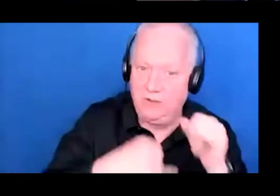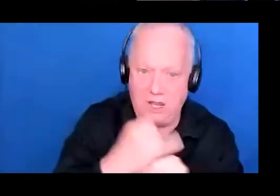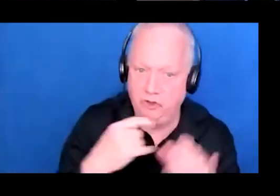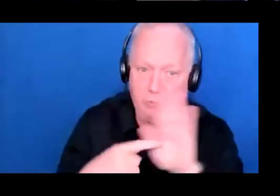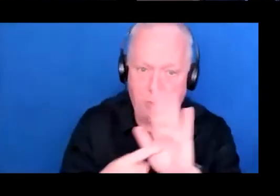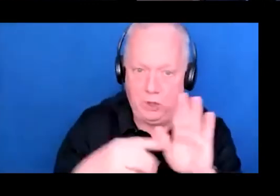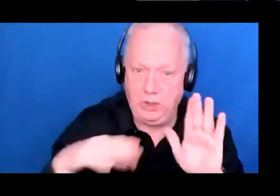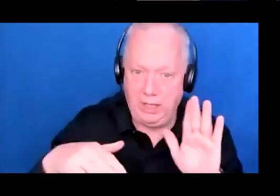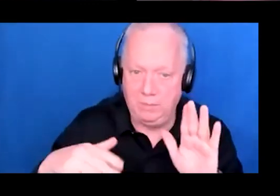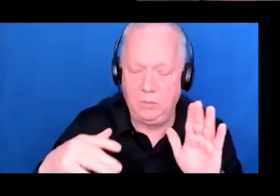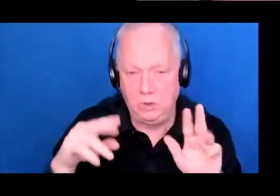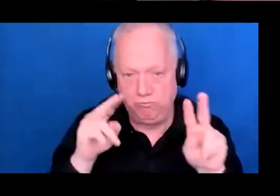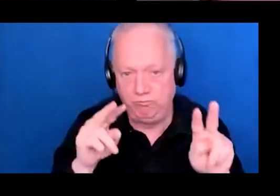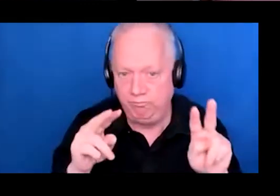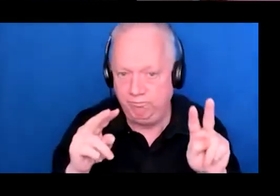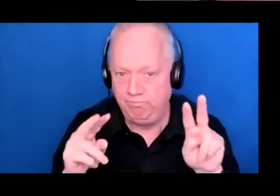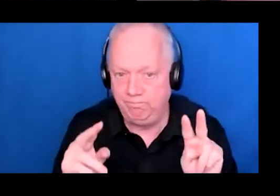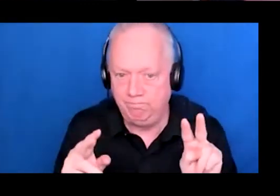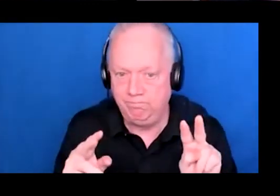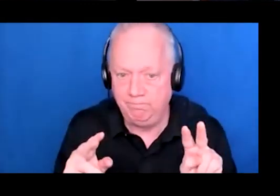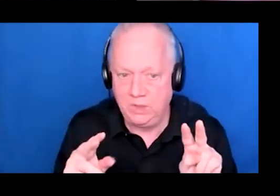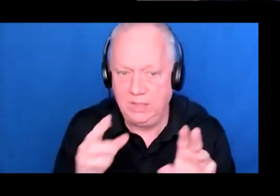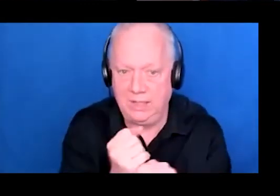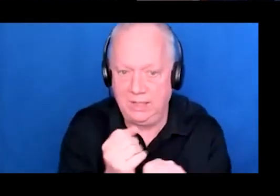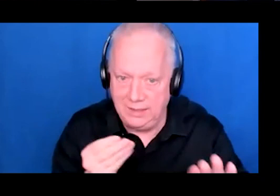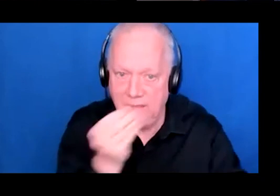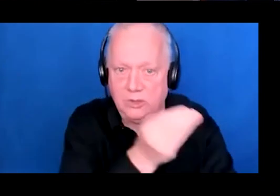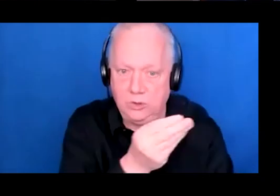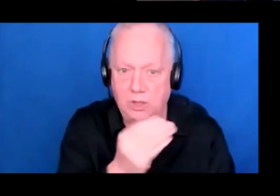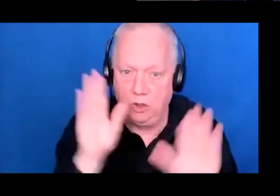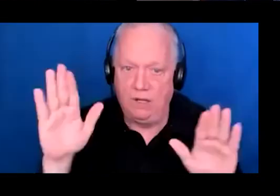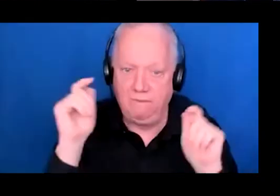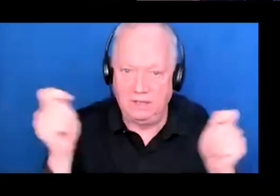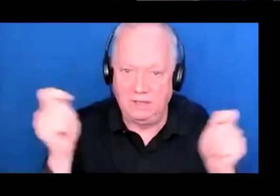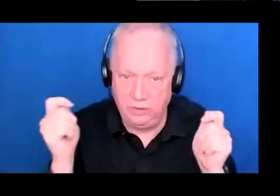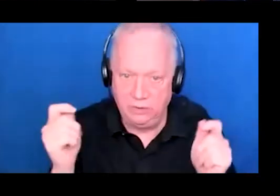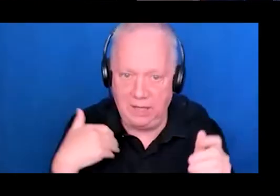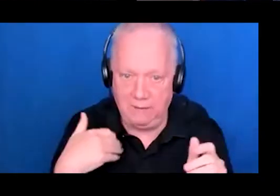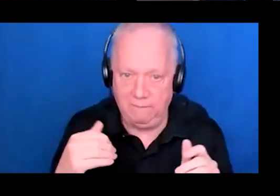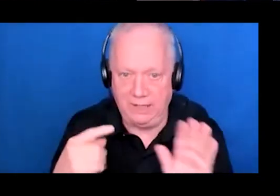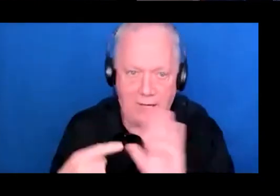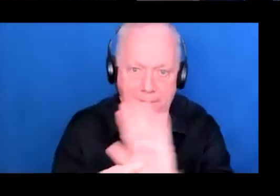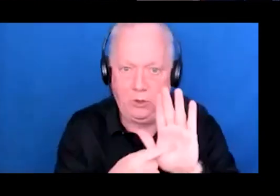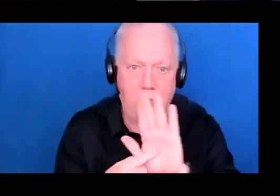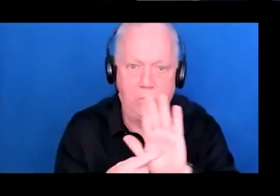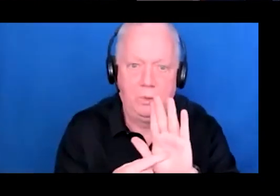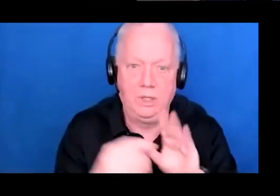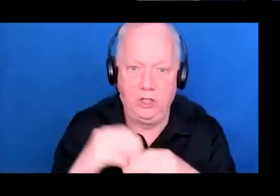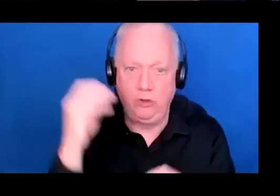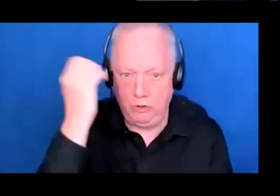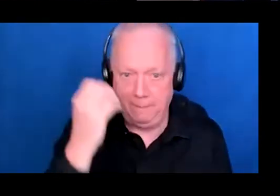yet, and so we're looking towards getting into a great festival to have a debut in